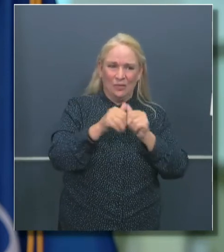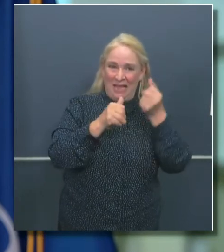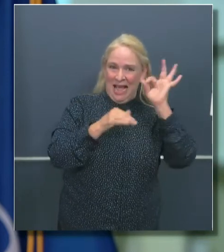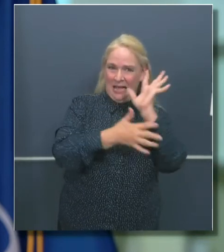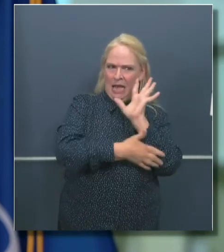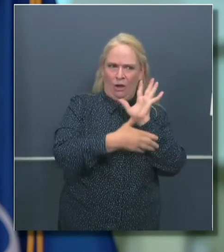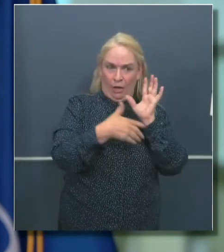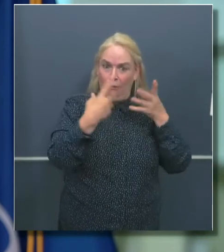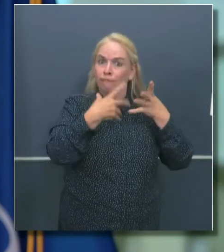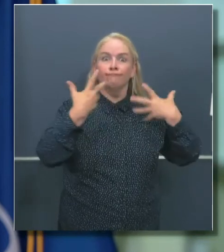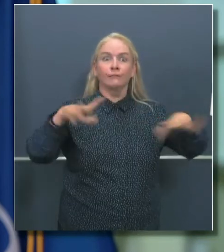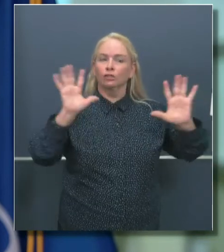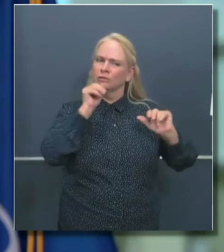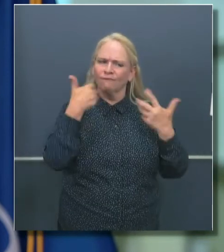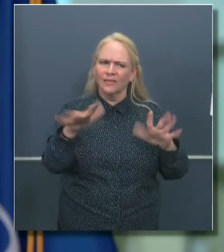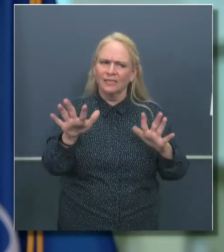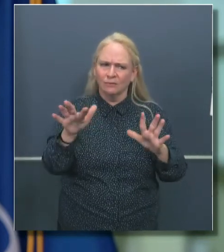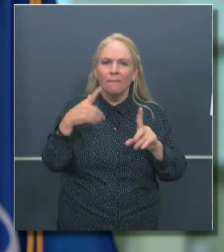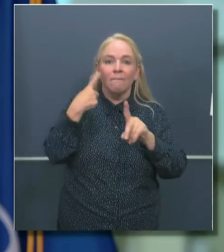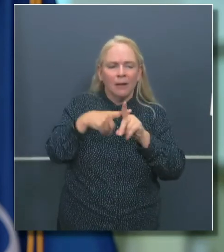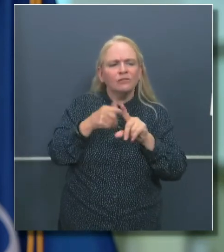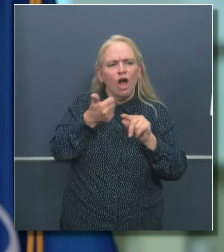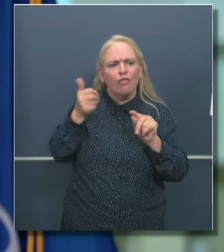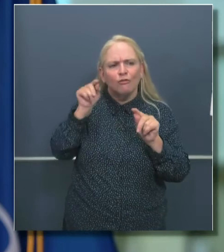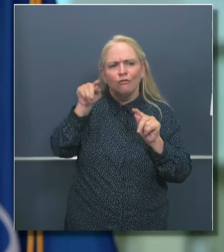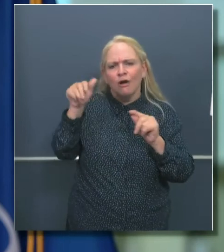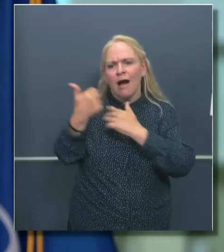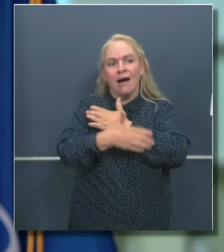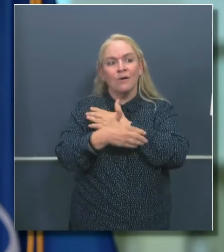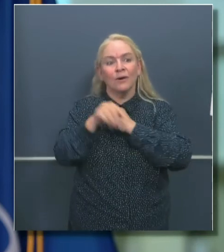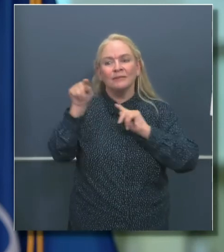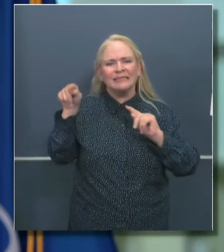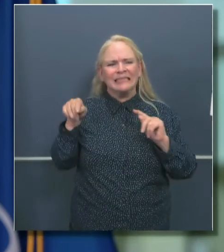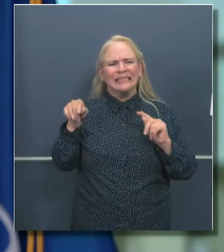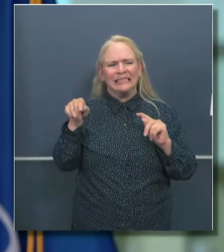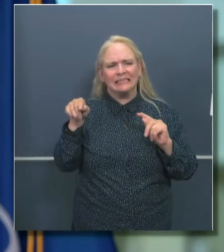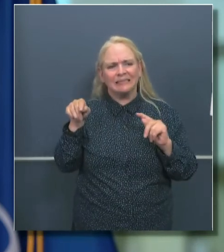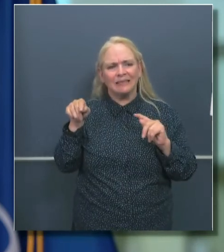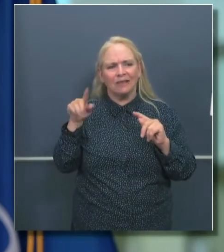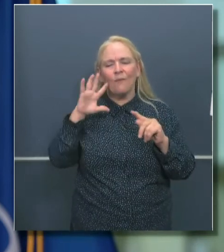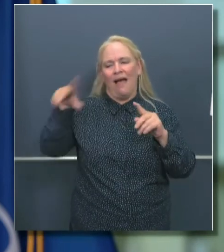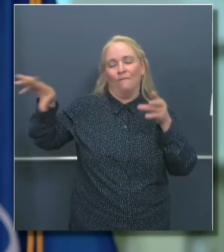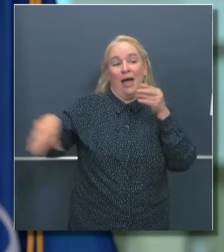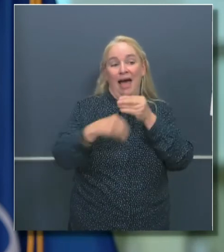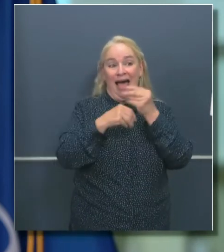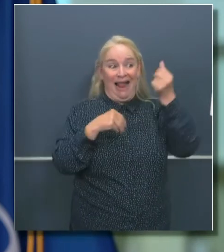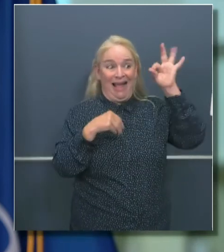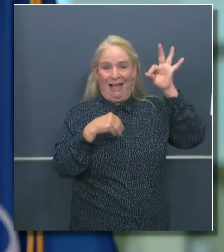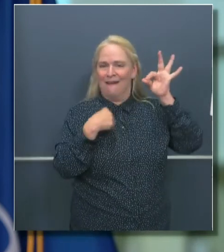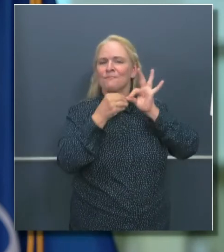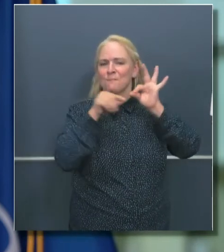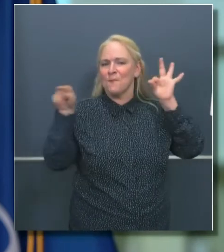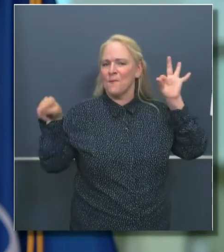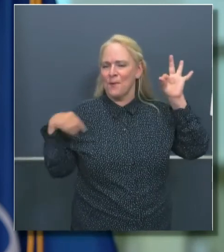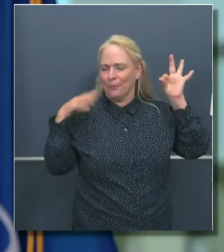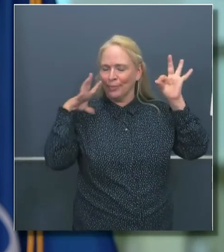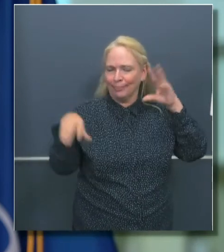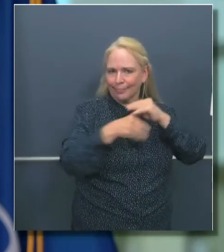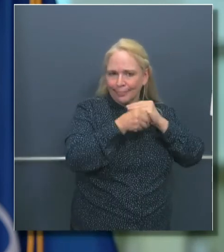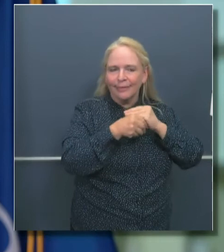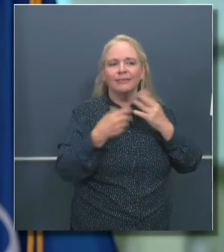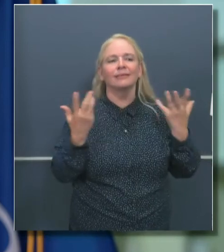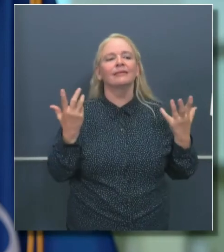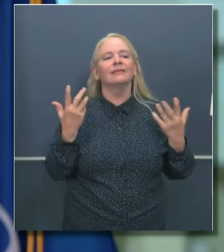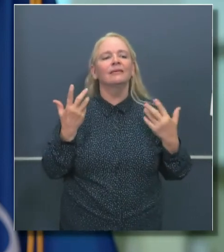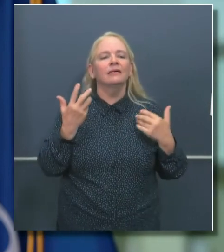other counties that we think shortly may come on the monitoring list, as well as other sectors of our economy. And so we want to be